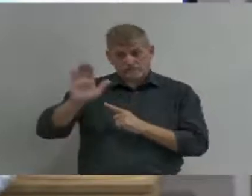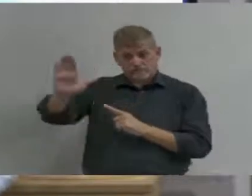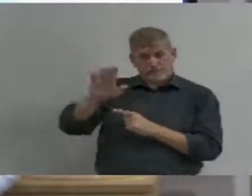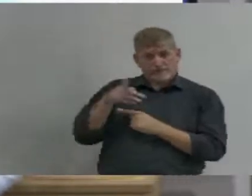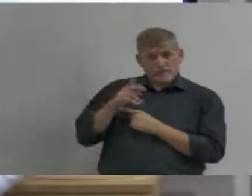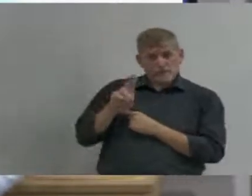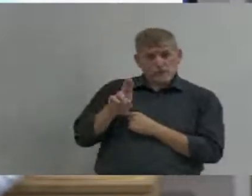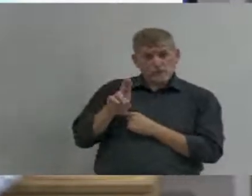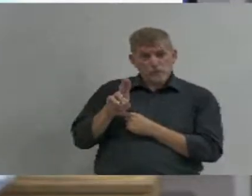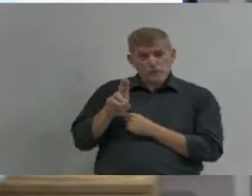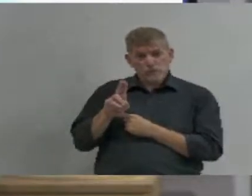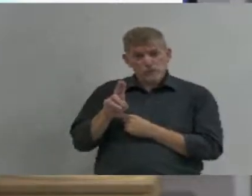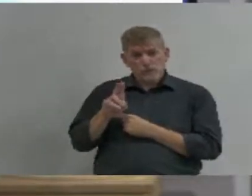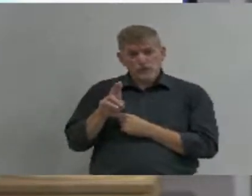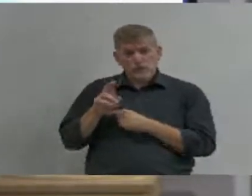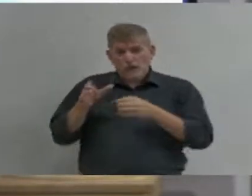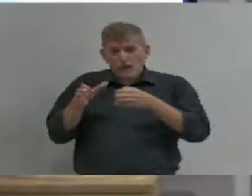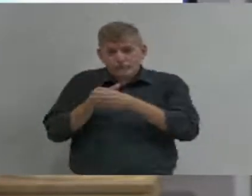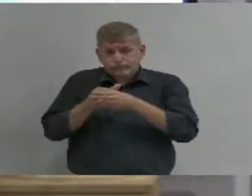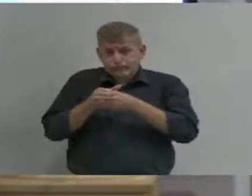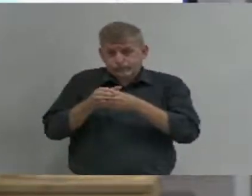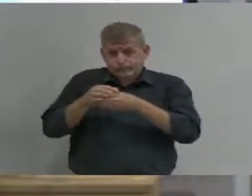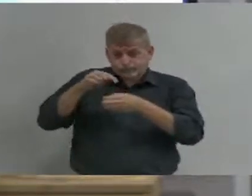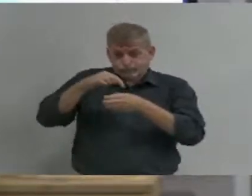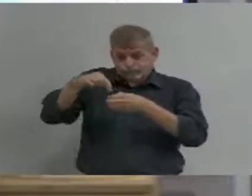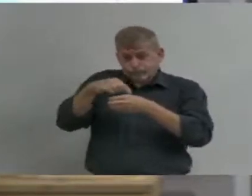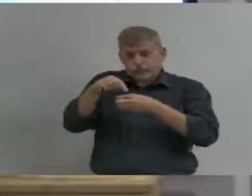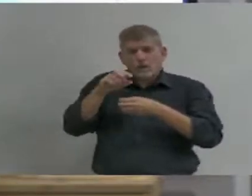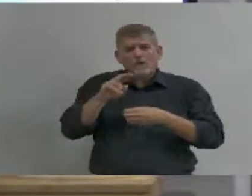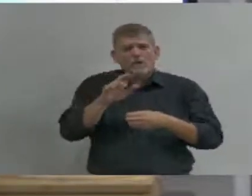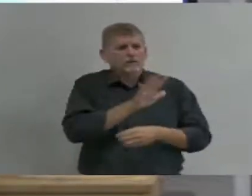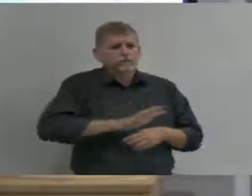or just any explanation for our cases today, I guess?